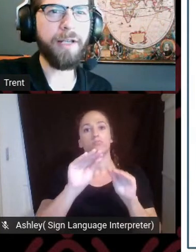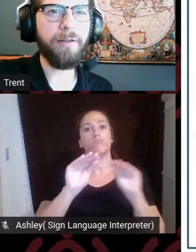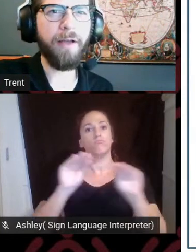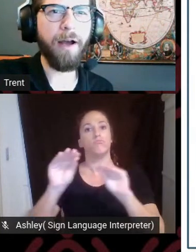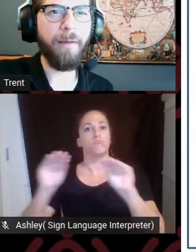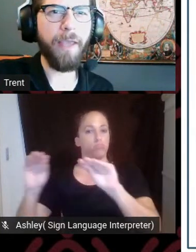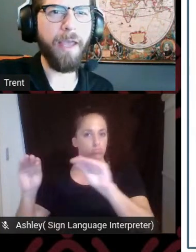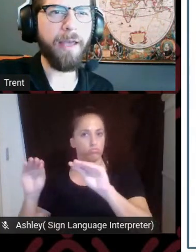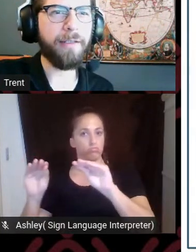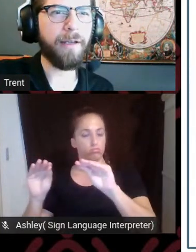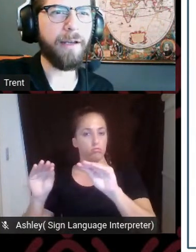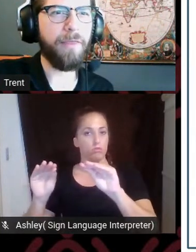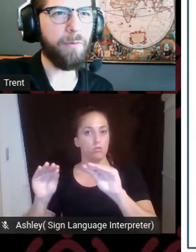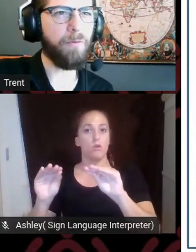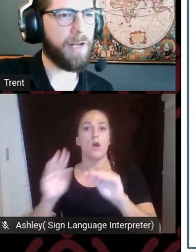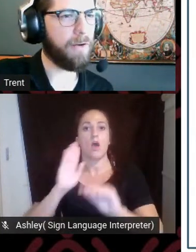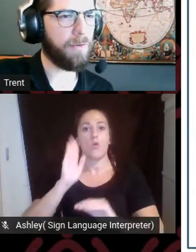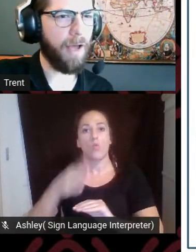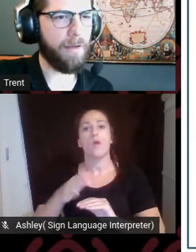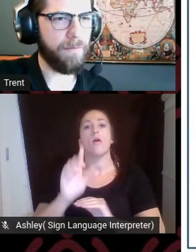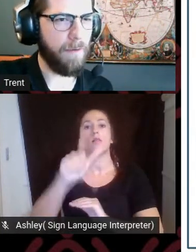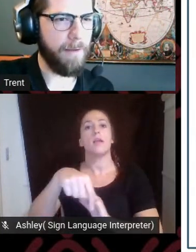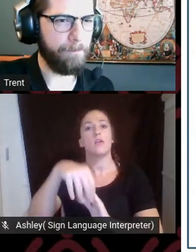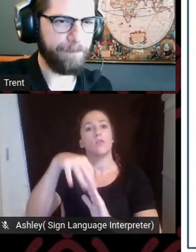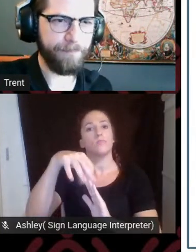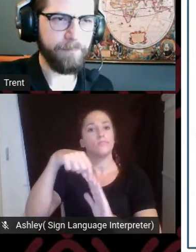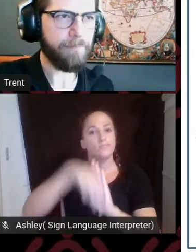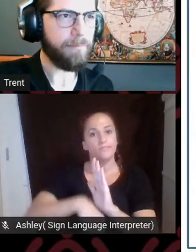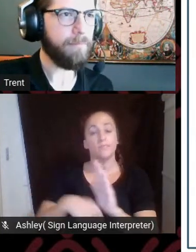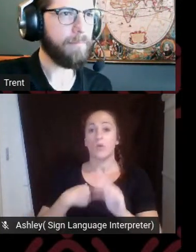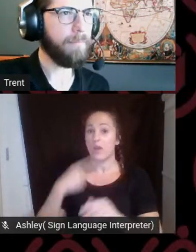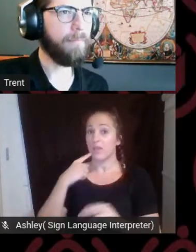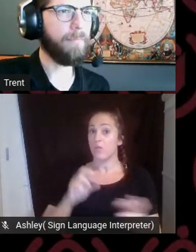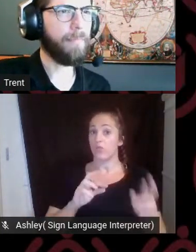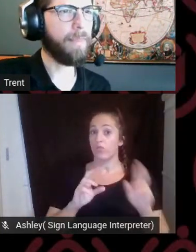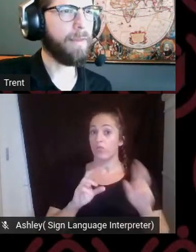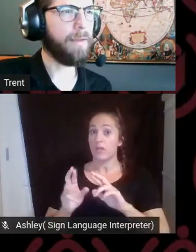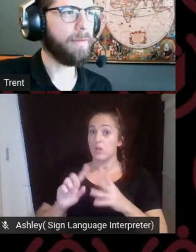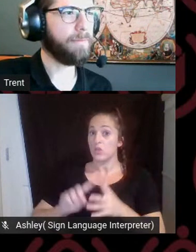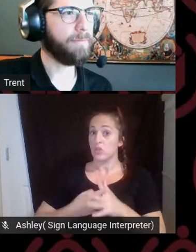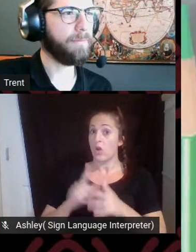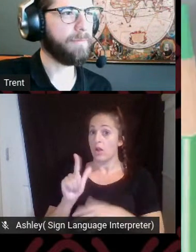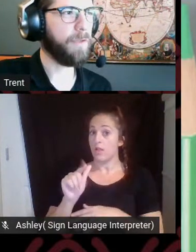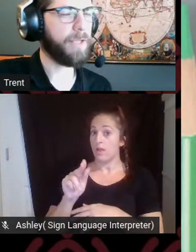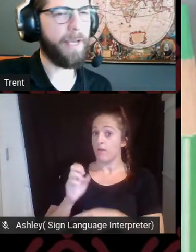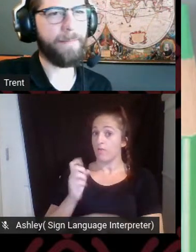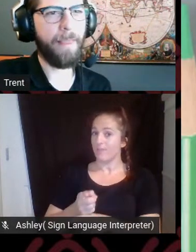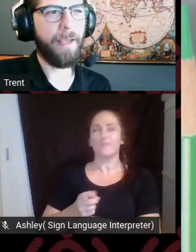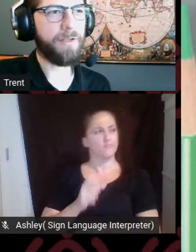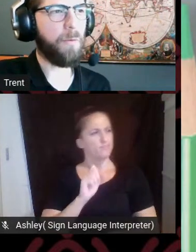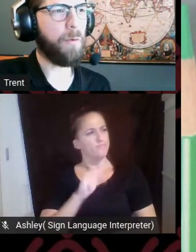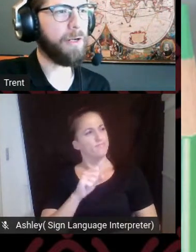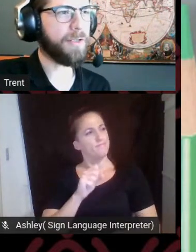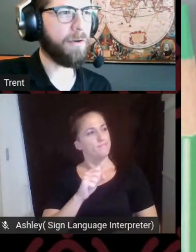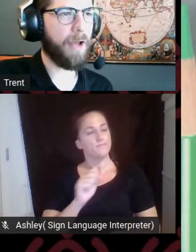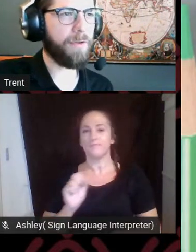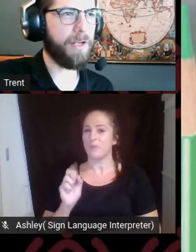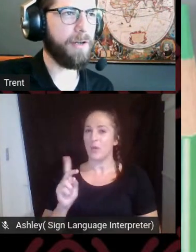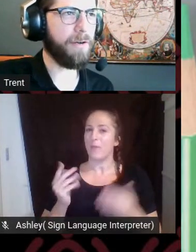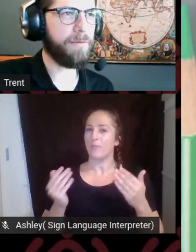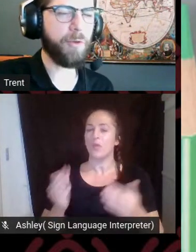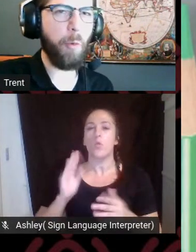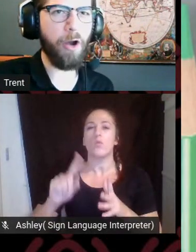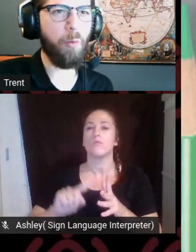more detail, and I think we're ready to go live, right? All right, here we go. Okay, so we're going to start